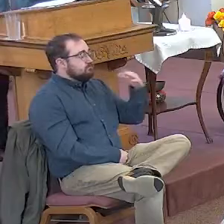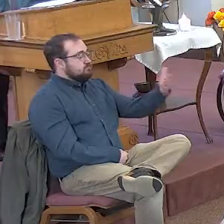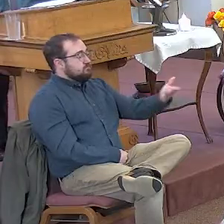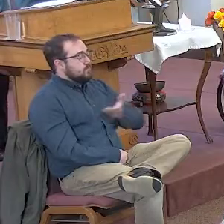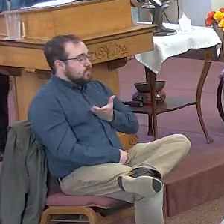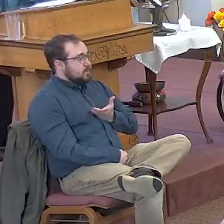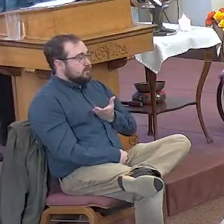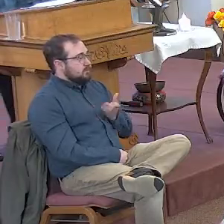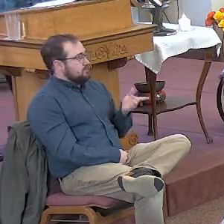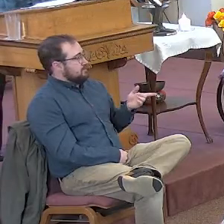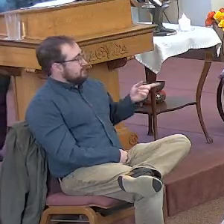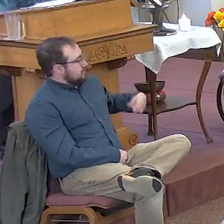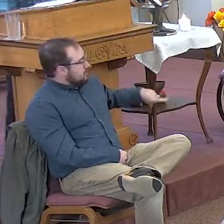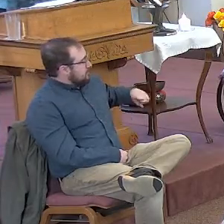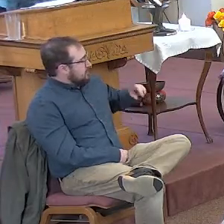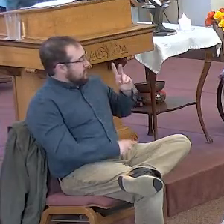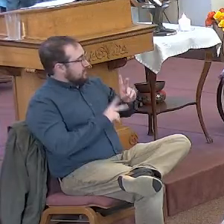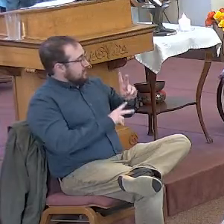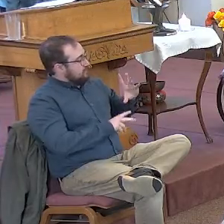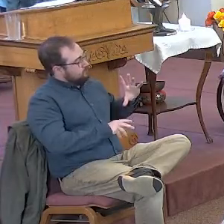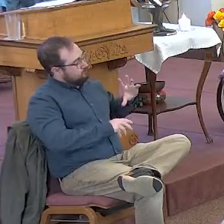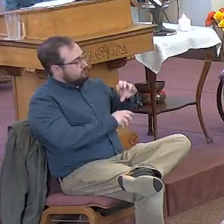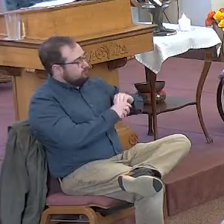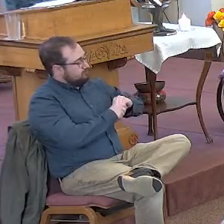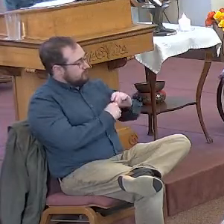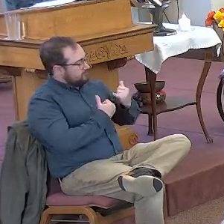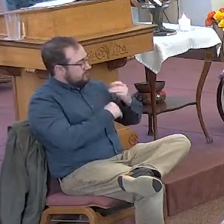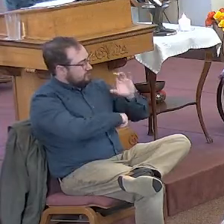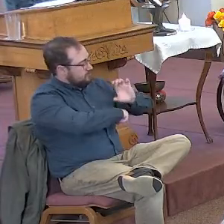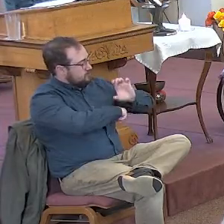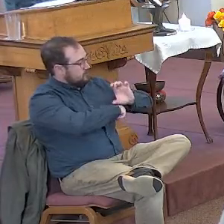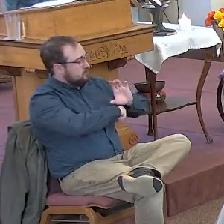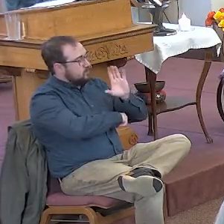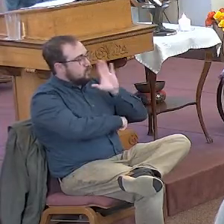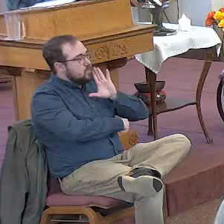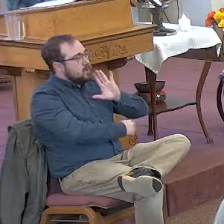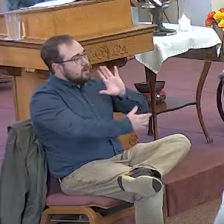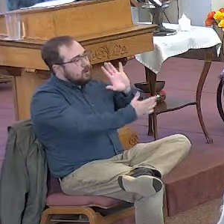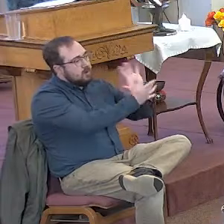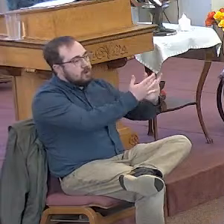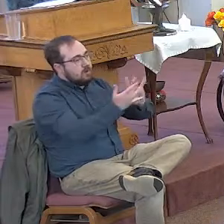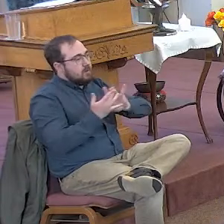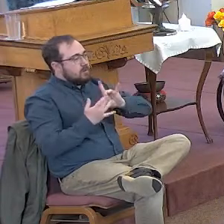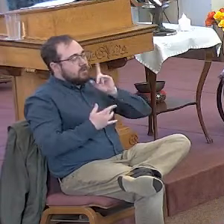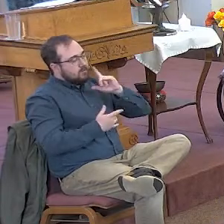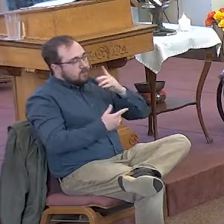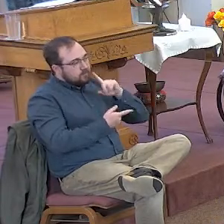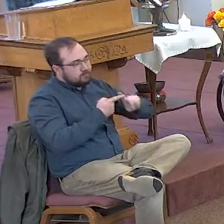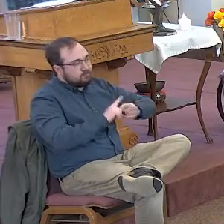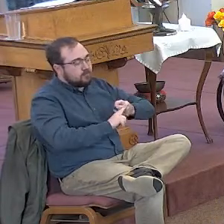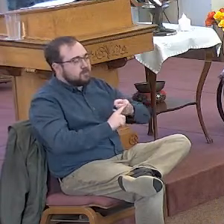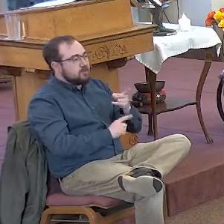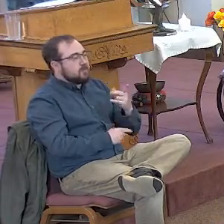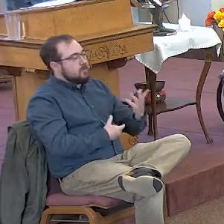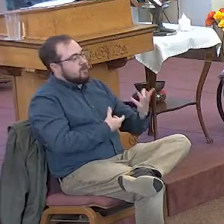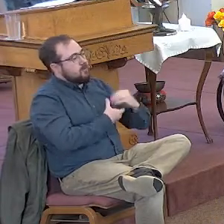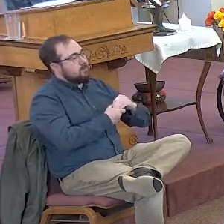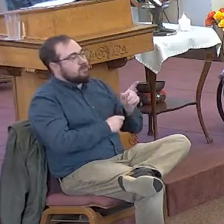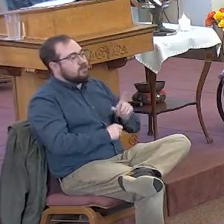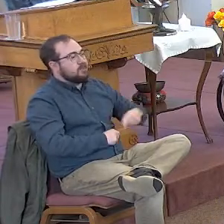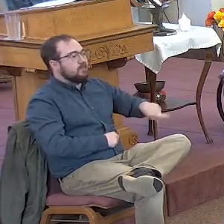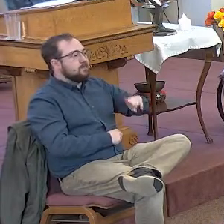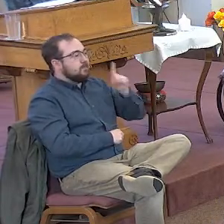Will you welcome these people into our congregation? Will you reach out to them in friendship, including them in